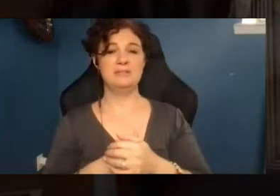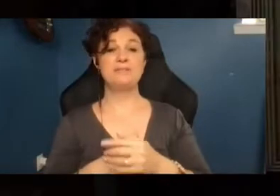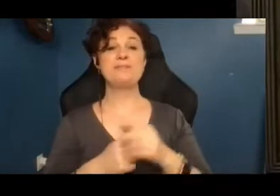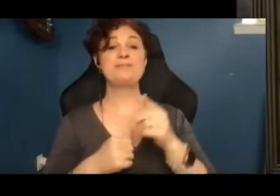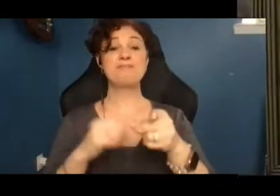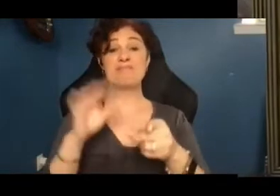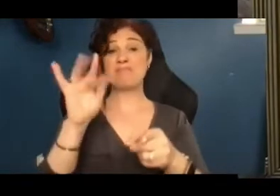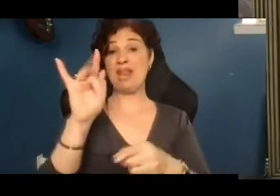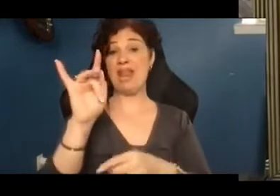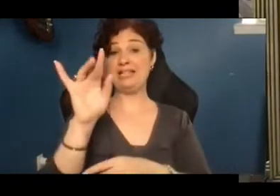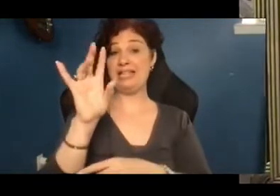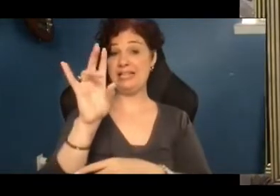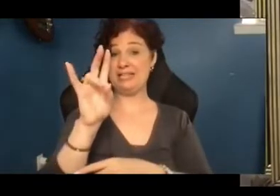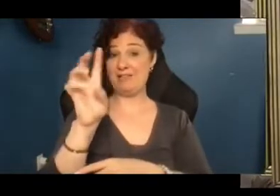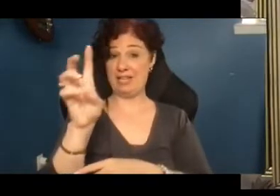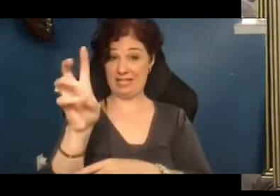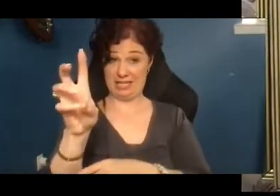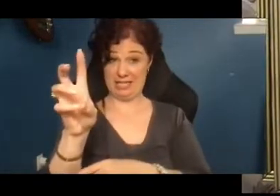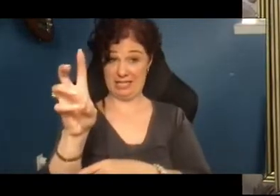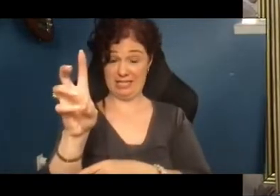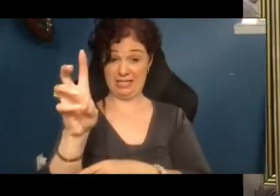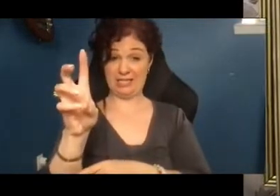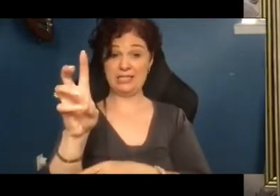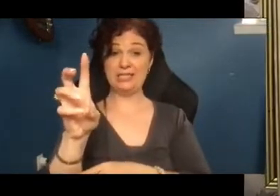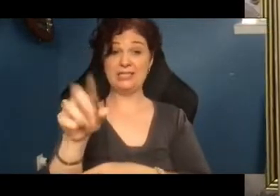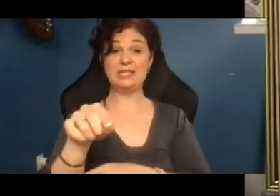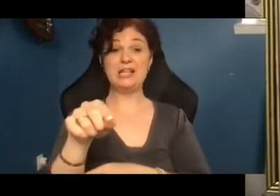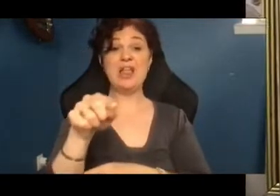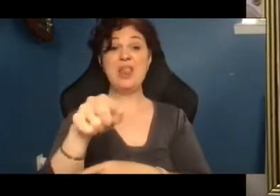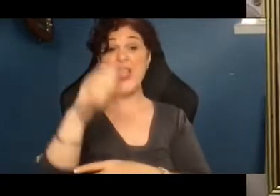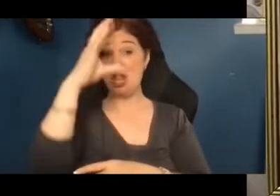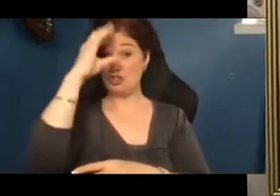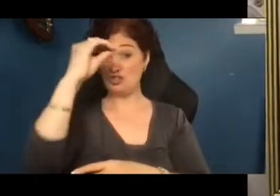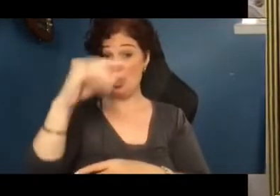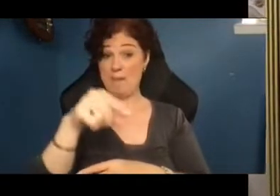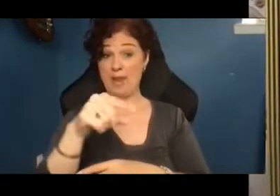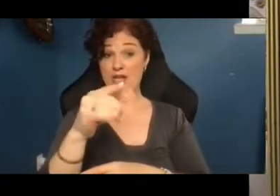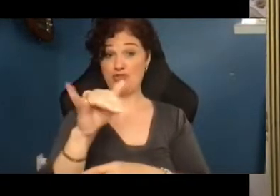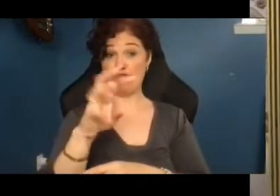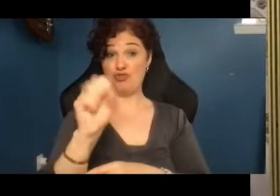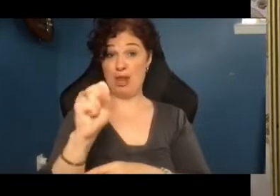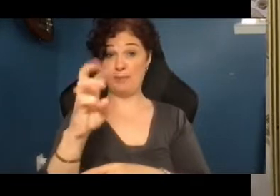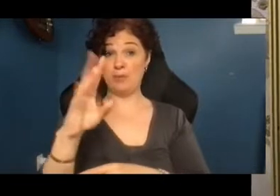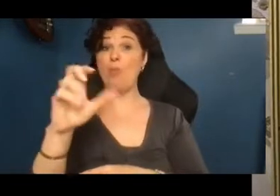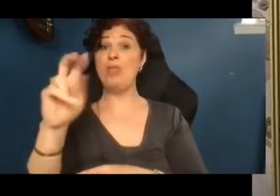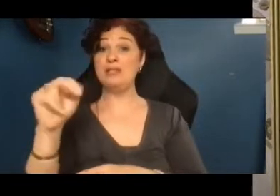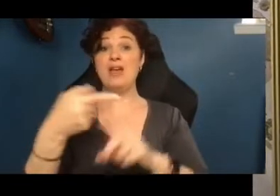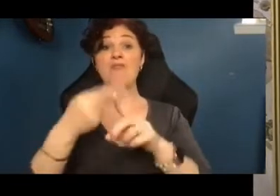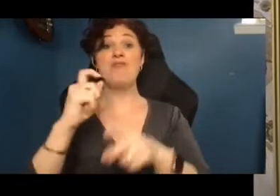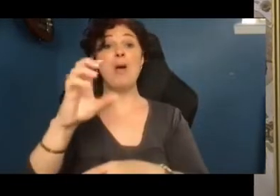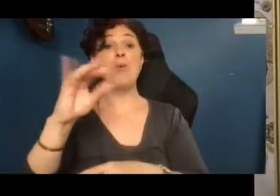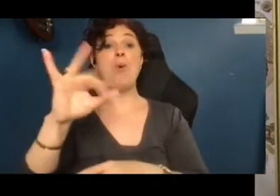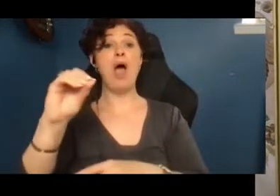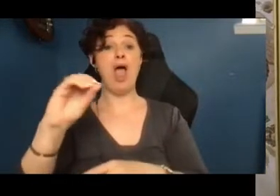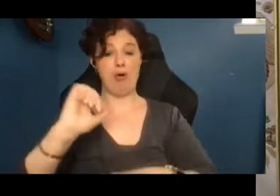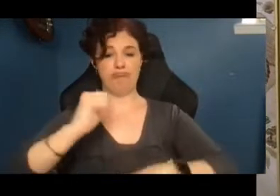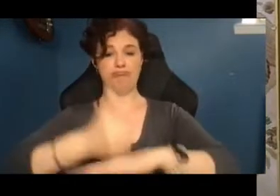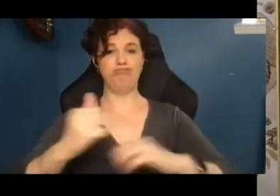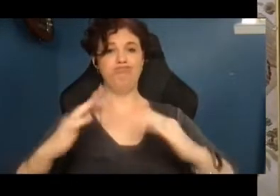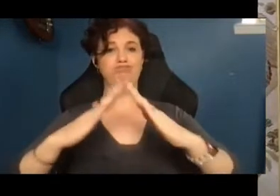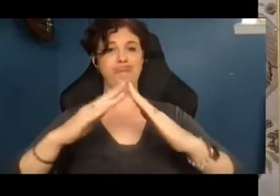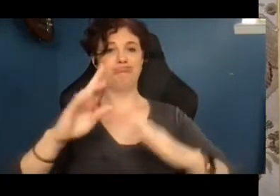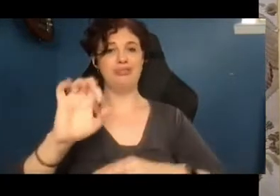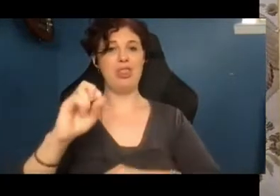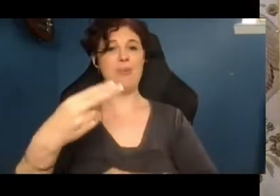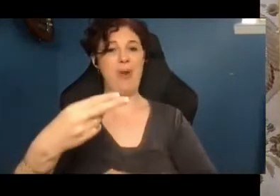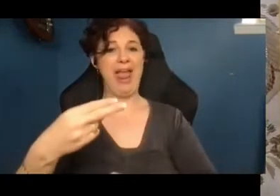In 1876, this gentleman here, James Wilson from Ohio, starts our ranch. It seems